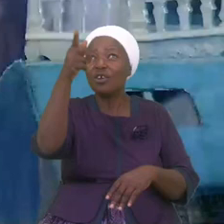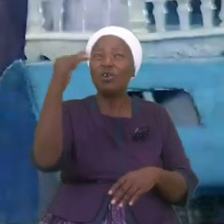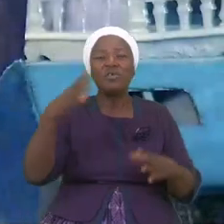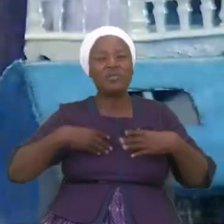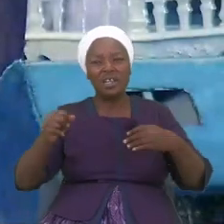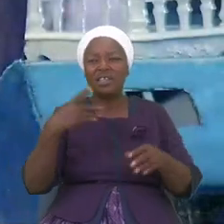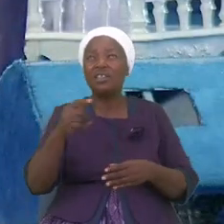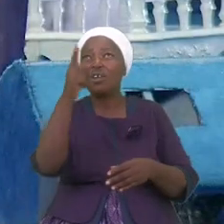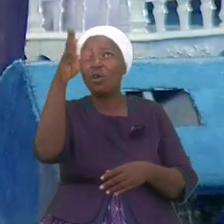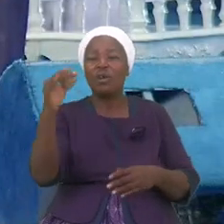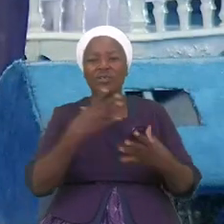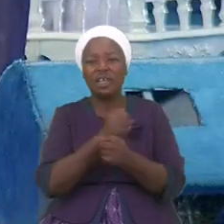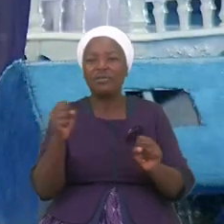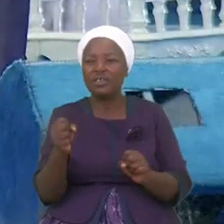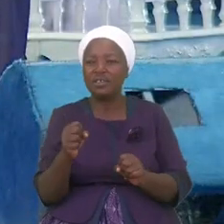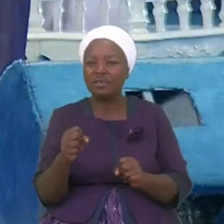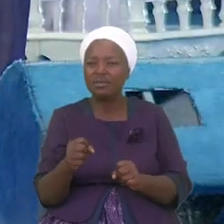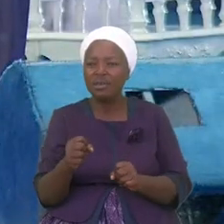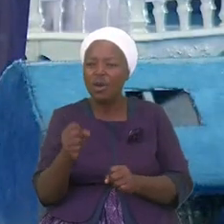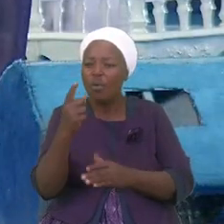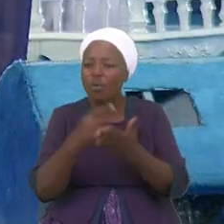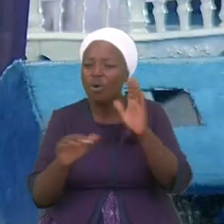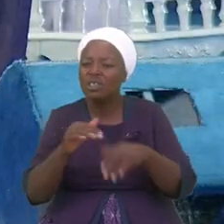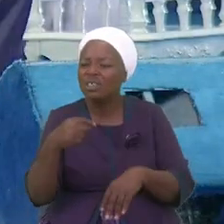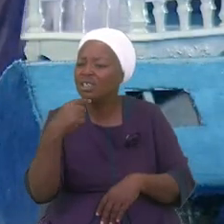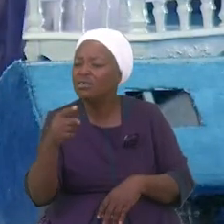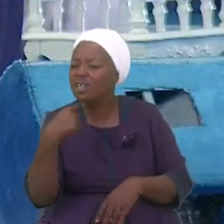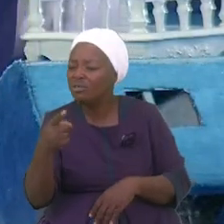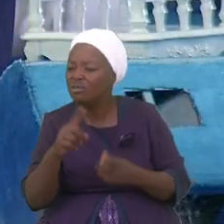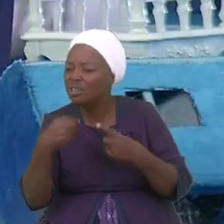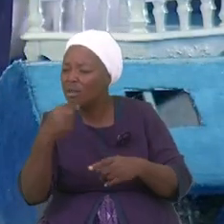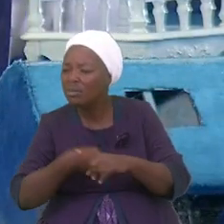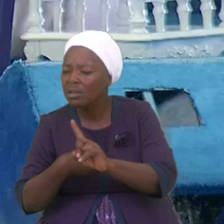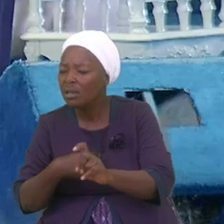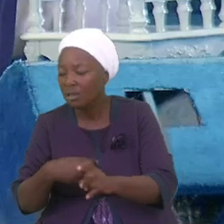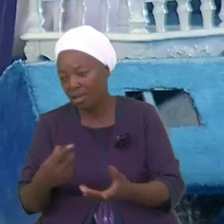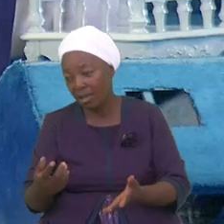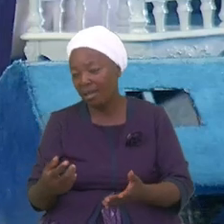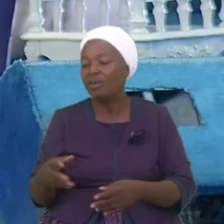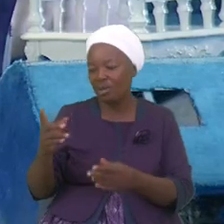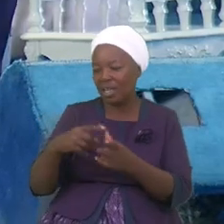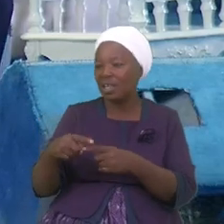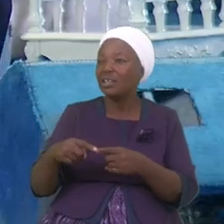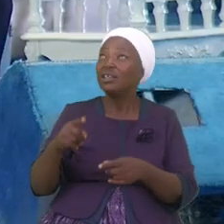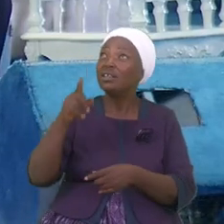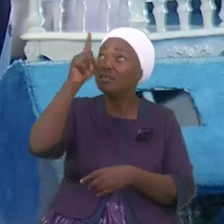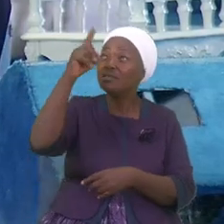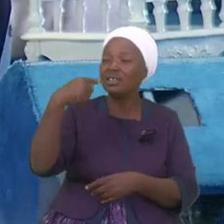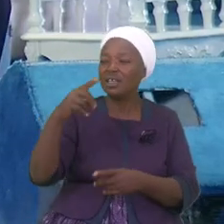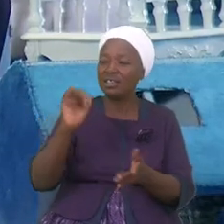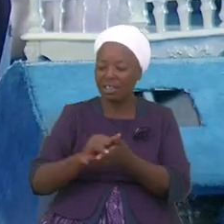of salvation. What did he tell you to tell me? He said, I should tell you, come